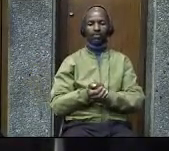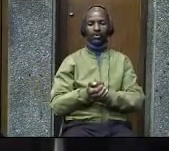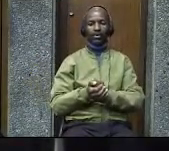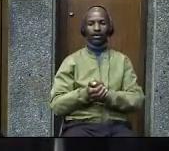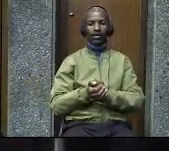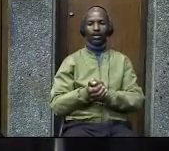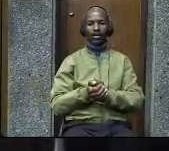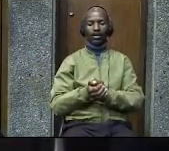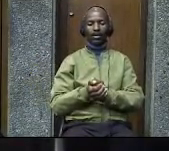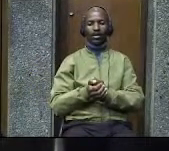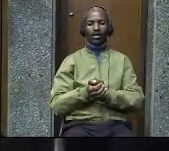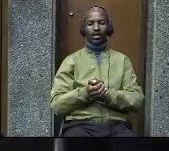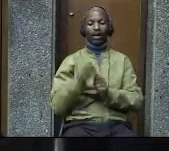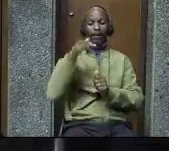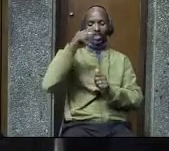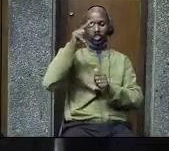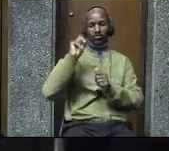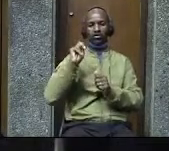beautician,